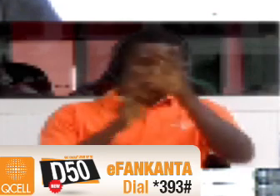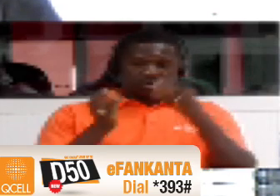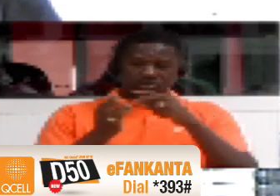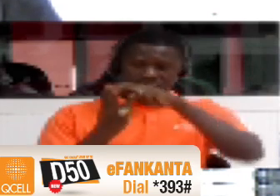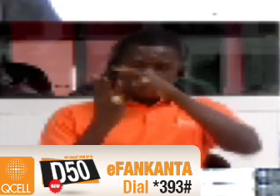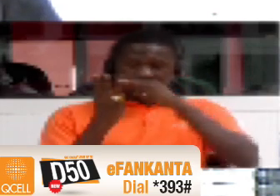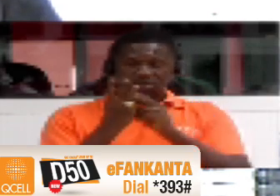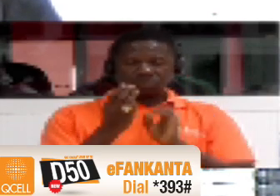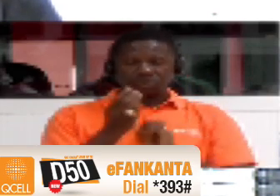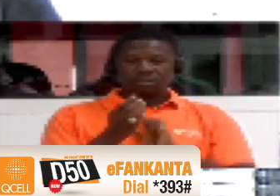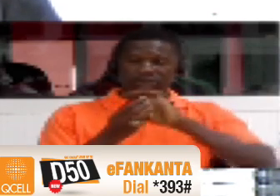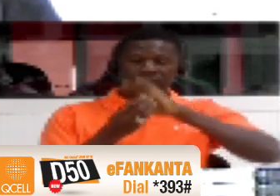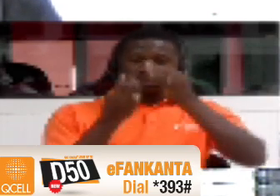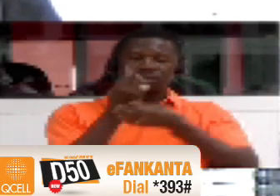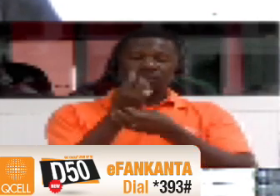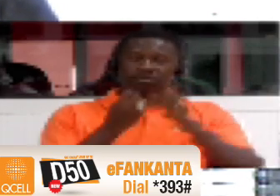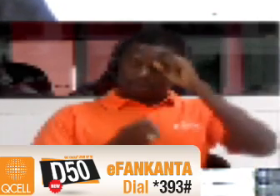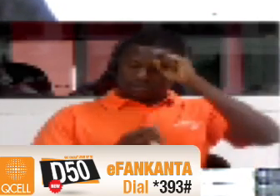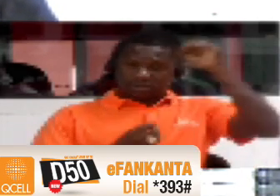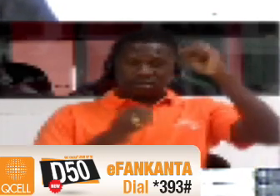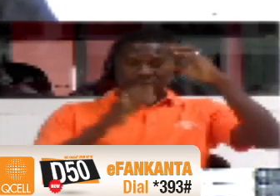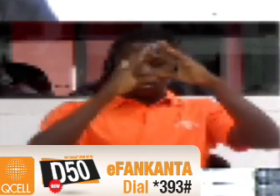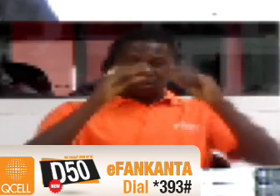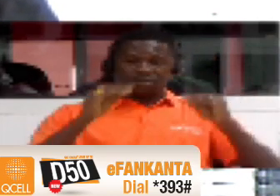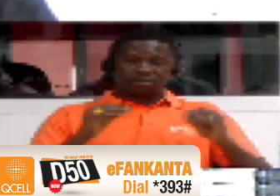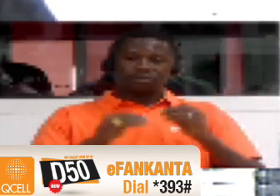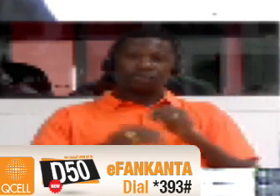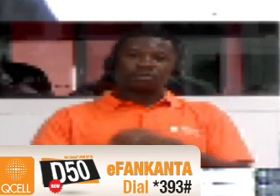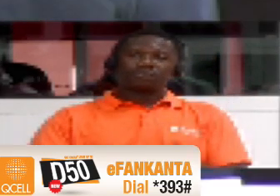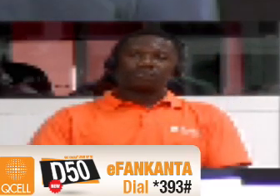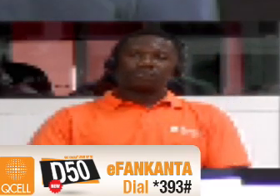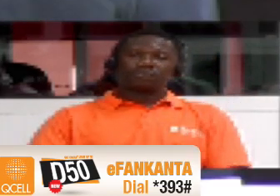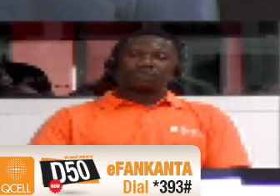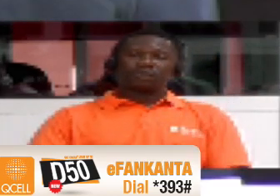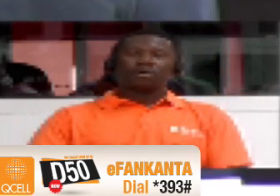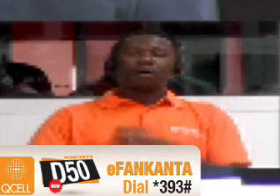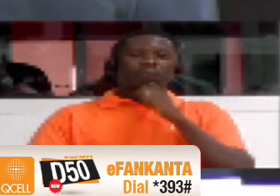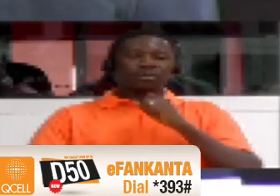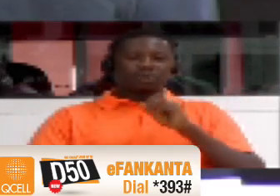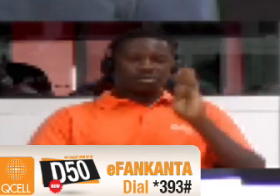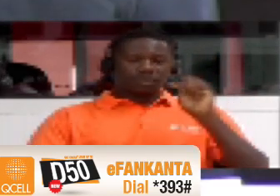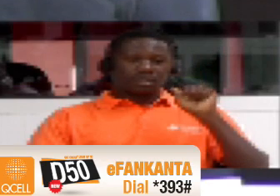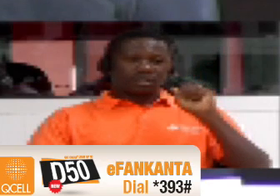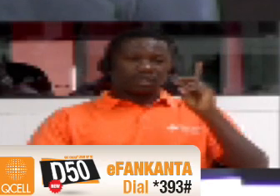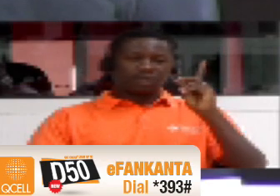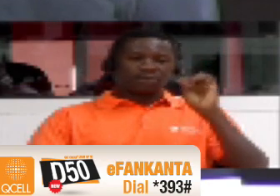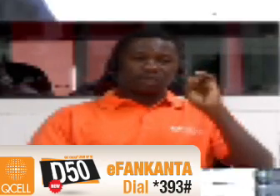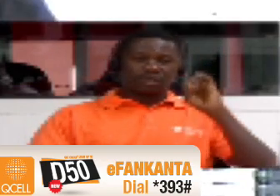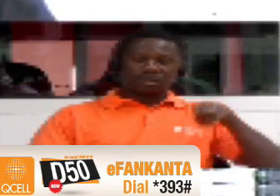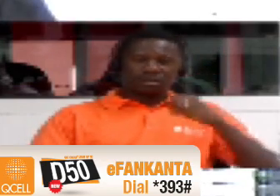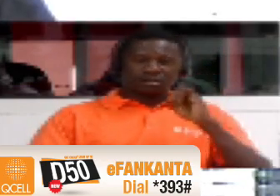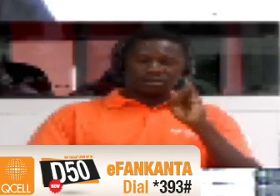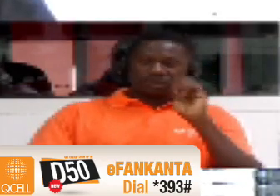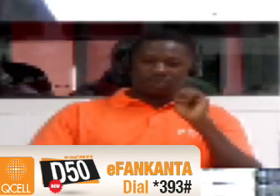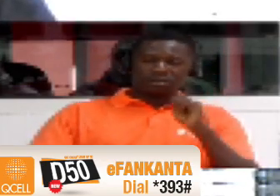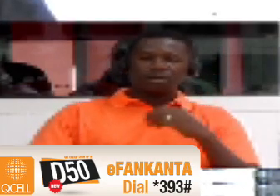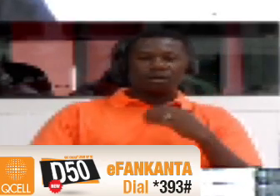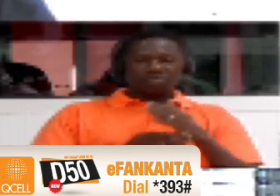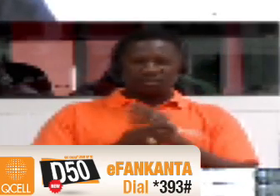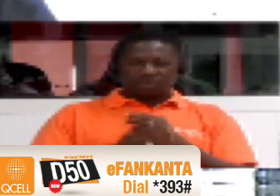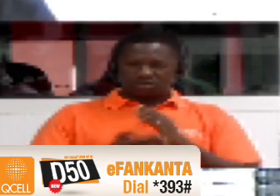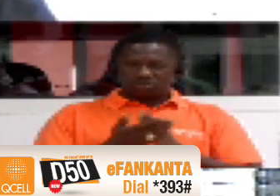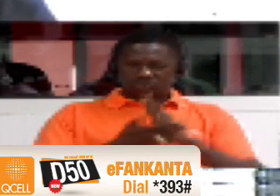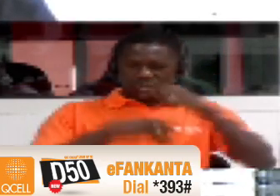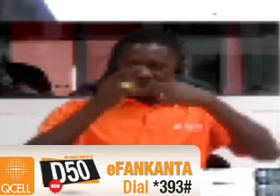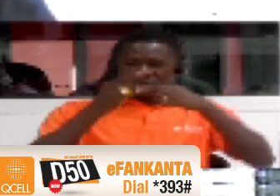are going to transfer the three of you to the State House. Mr. Badjie, sorry, before we move further, can you just tell us who Usman Sonko was? Ako janim